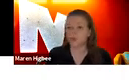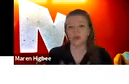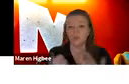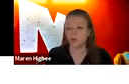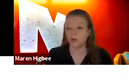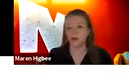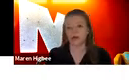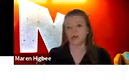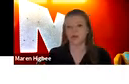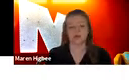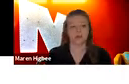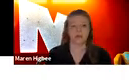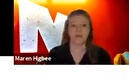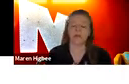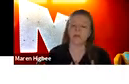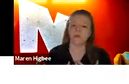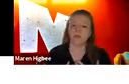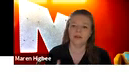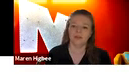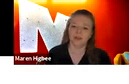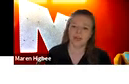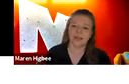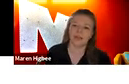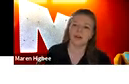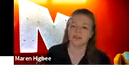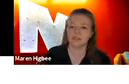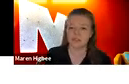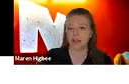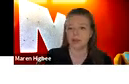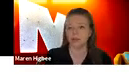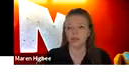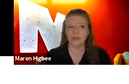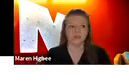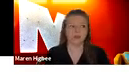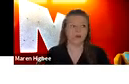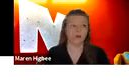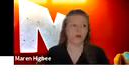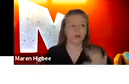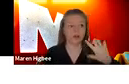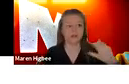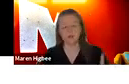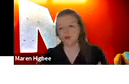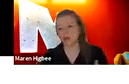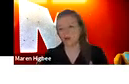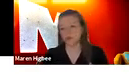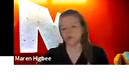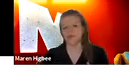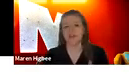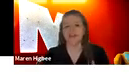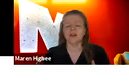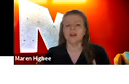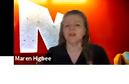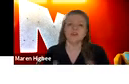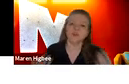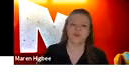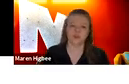live streaming webinars, but we'd never done anything of this scale. So I'll talk a little bit about sort of